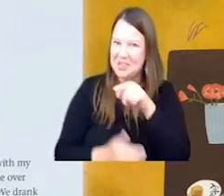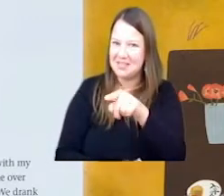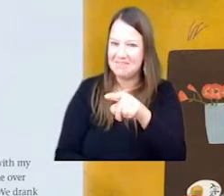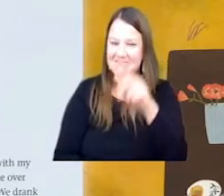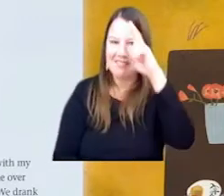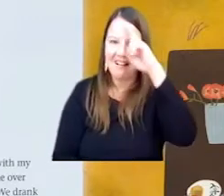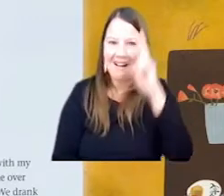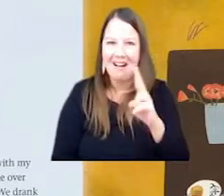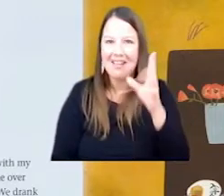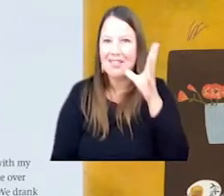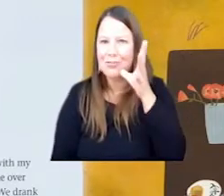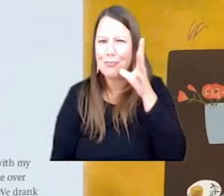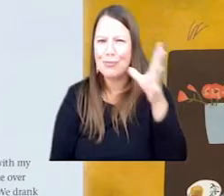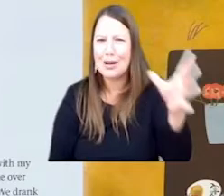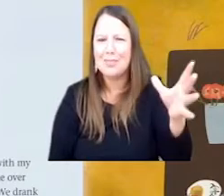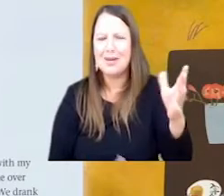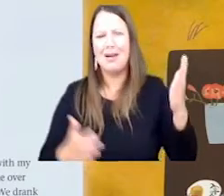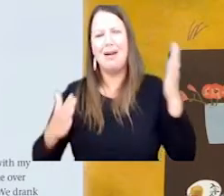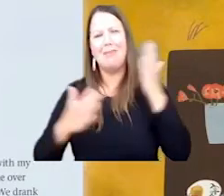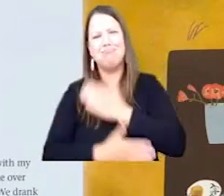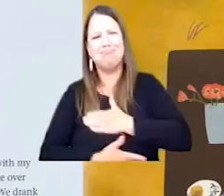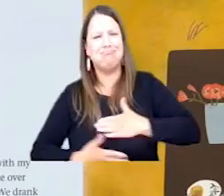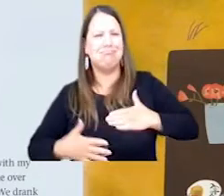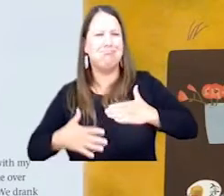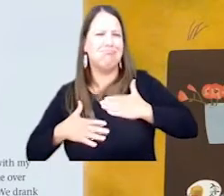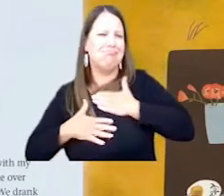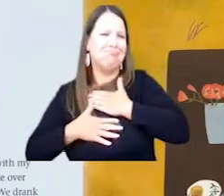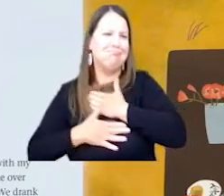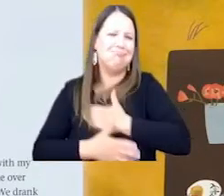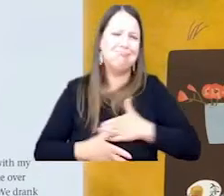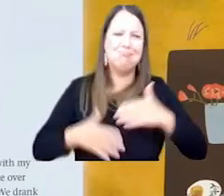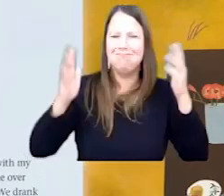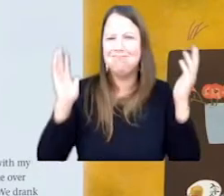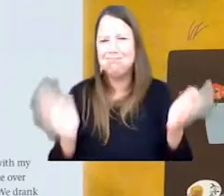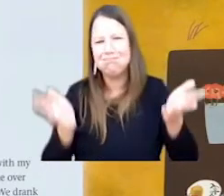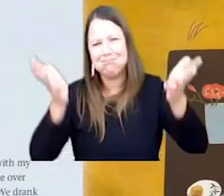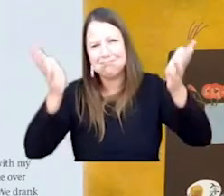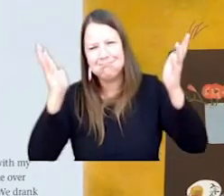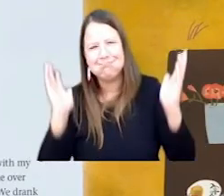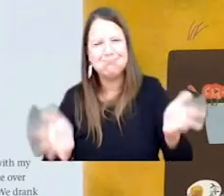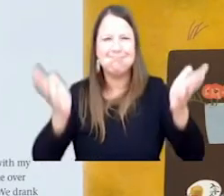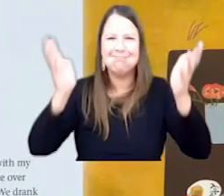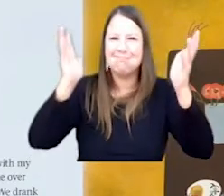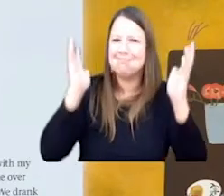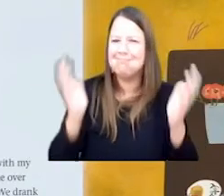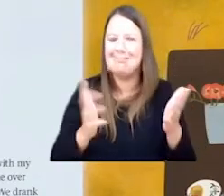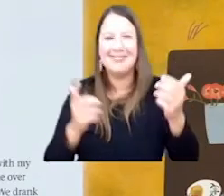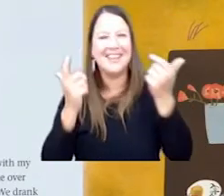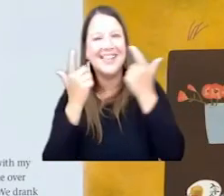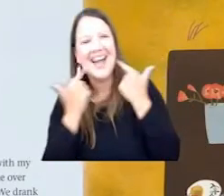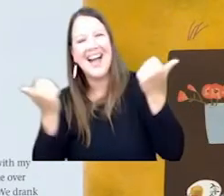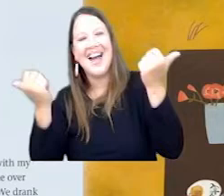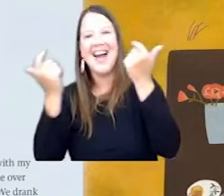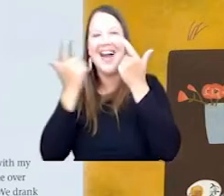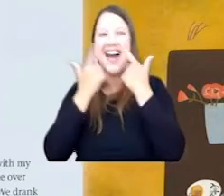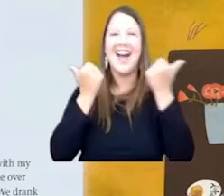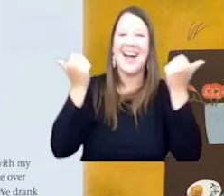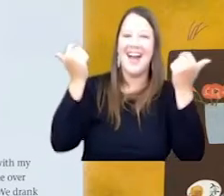My kukam and my uncle talked and laughed like children.